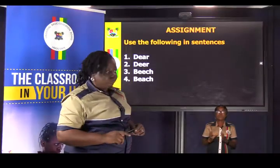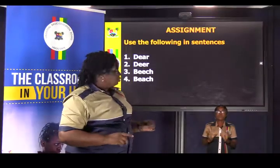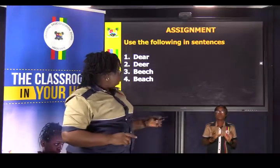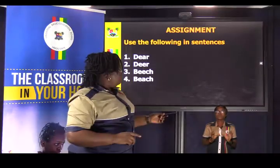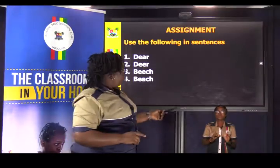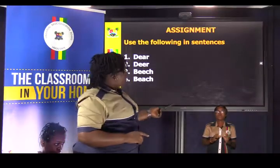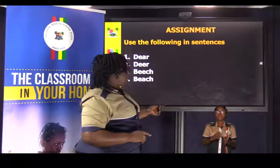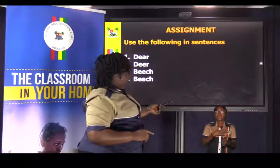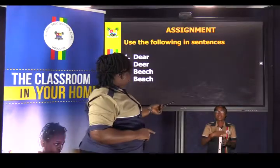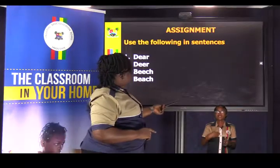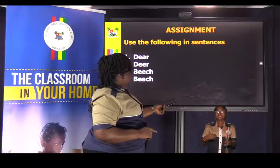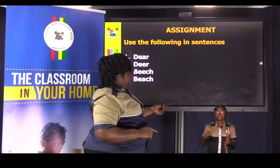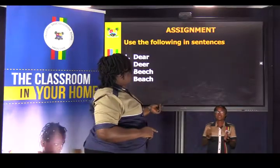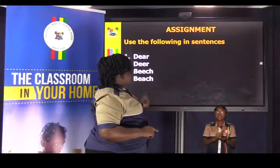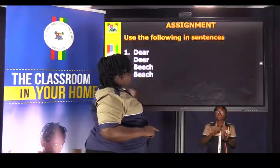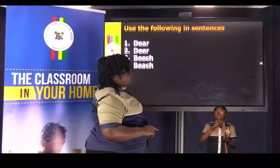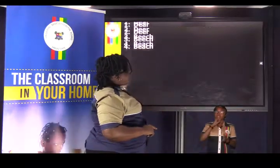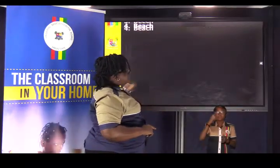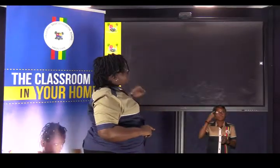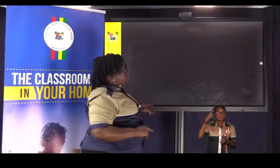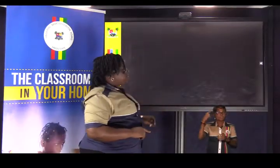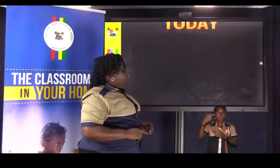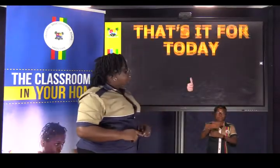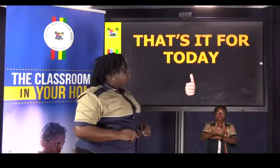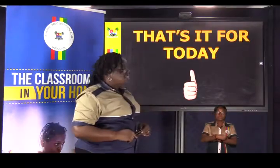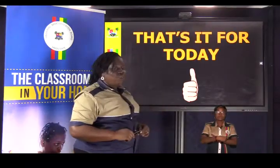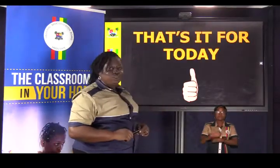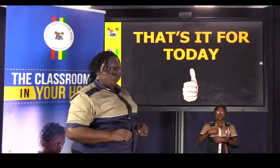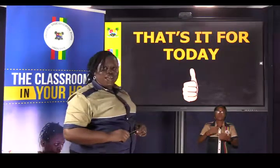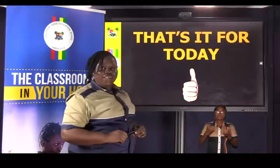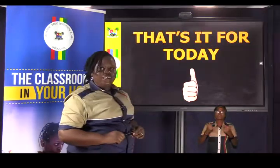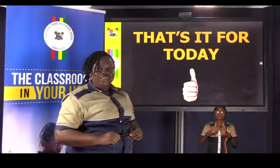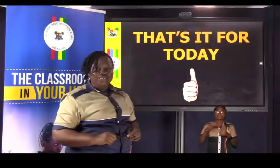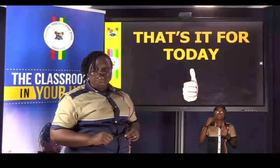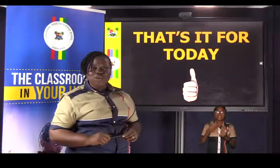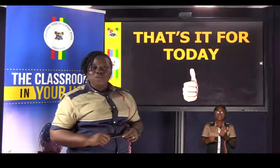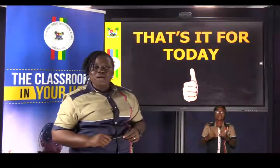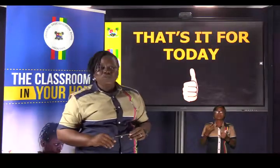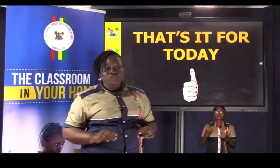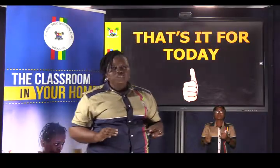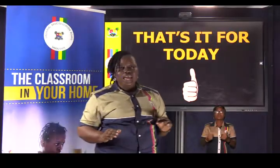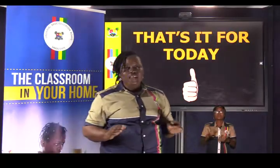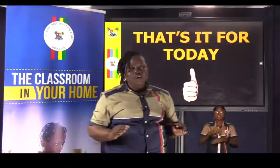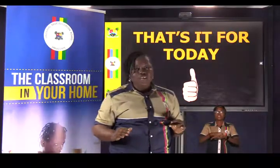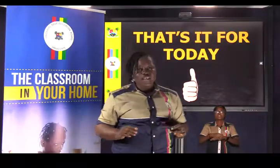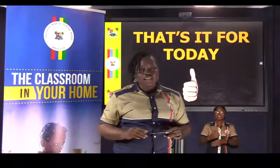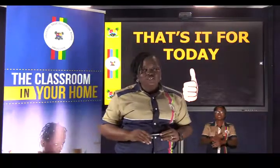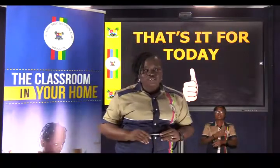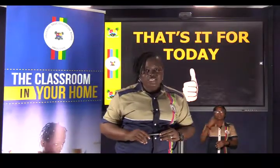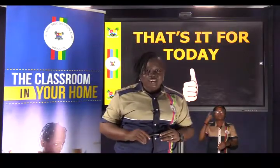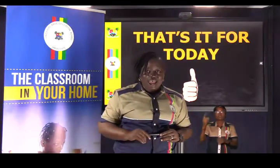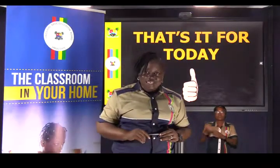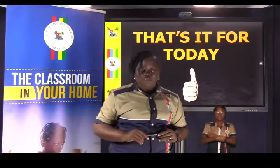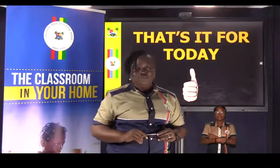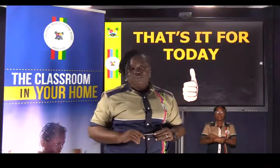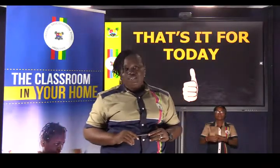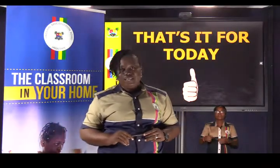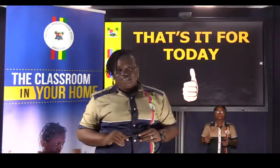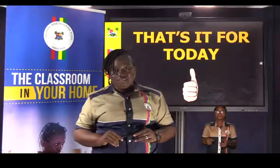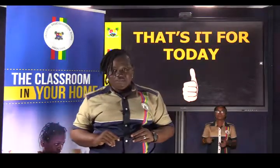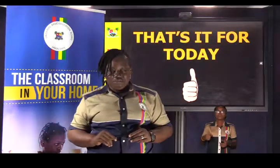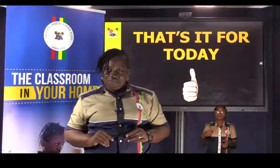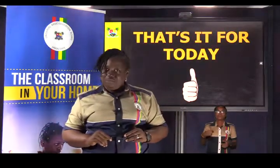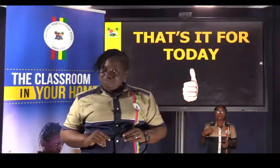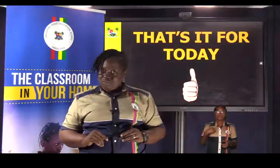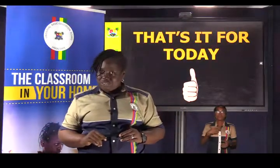B-E-A-C-H. Well done. And that's it for today. We have come to the end of the English Studies lesson for